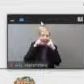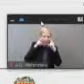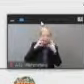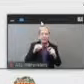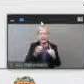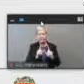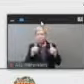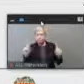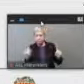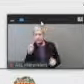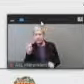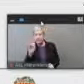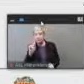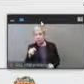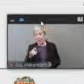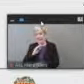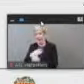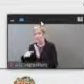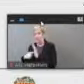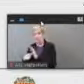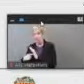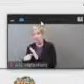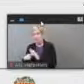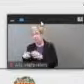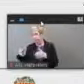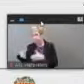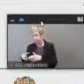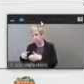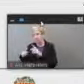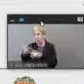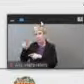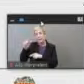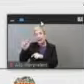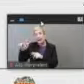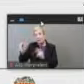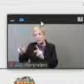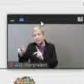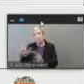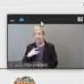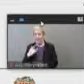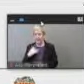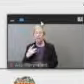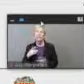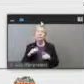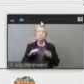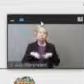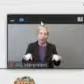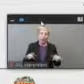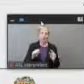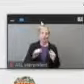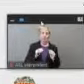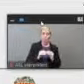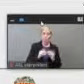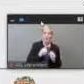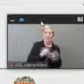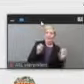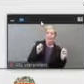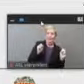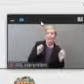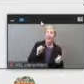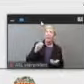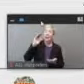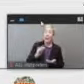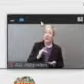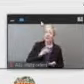schools, our modelers and the folks from Lionel felt the child is safer and less likely to contract a coronavirus